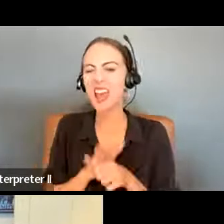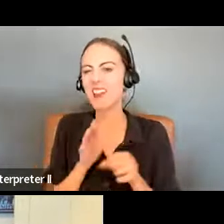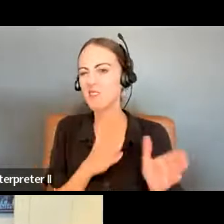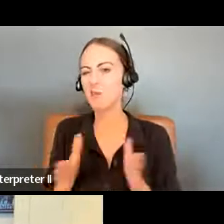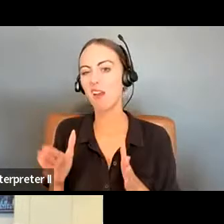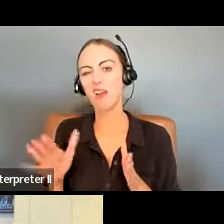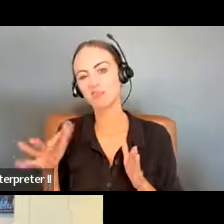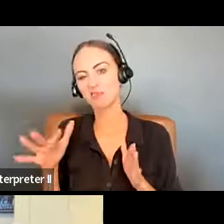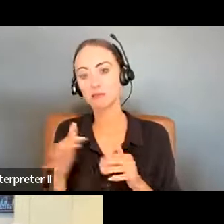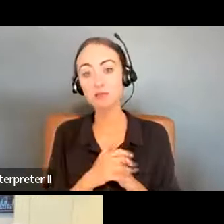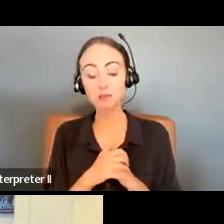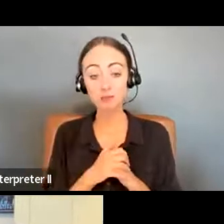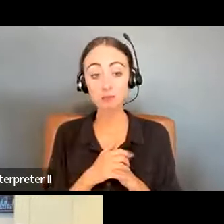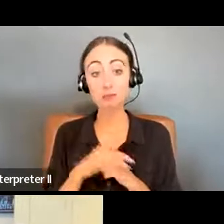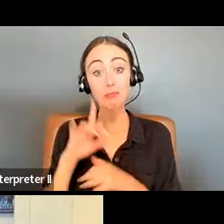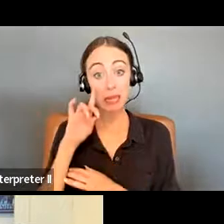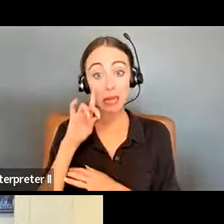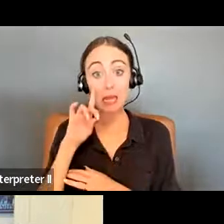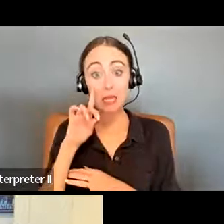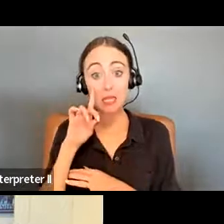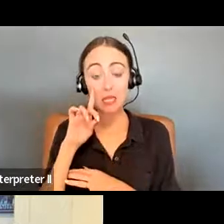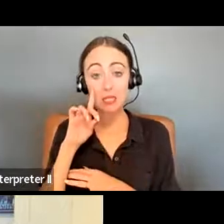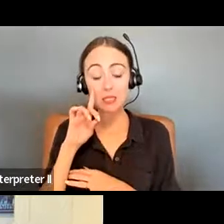plan. I do think